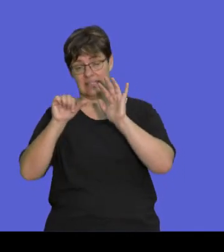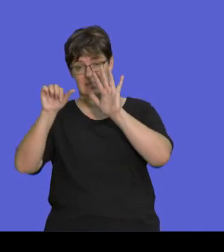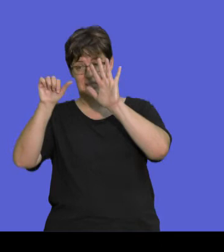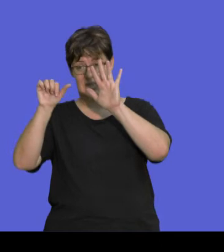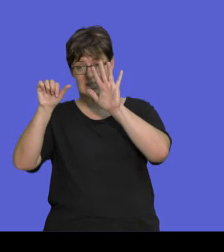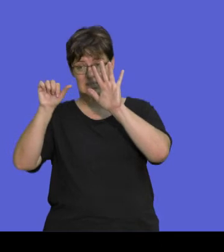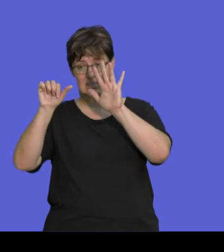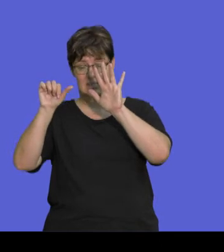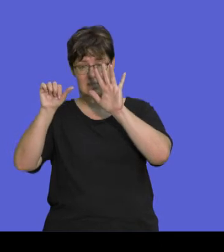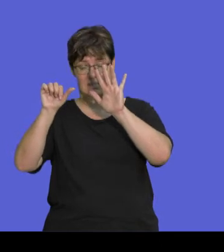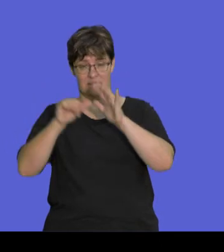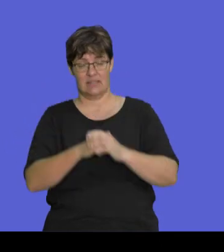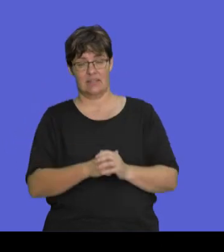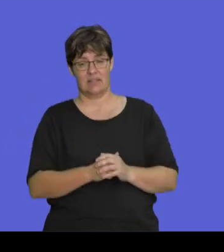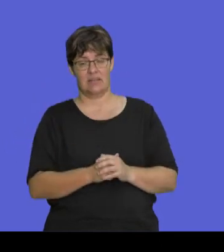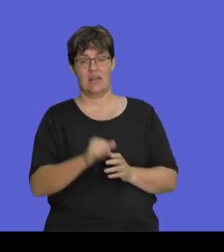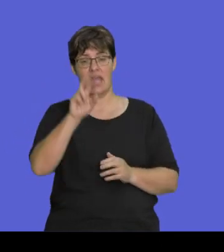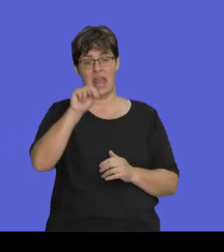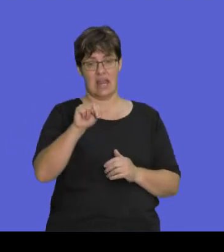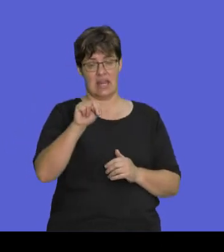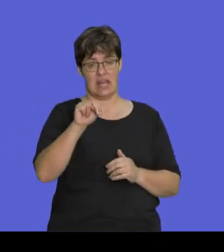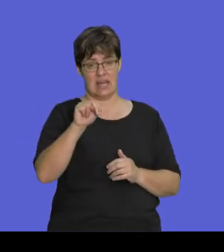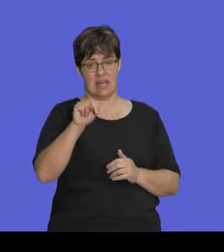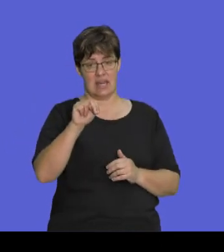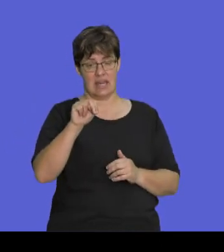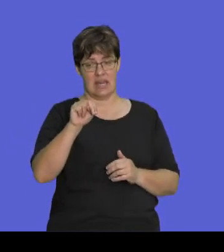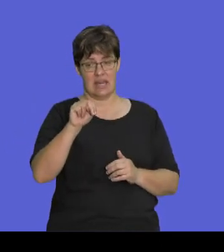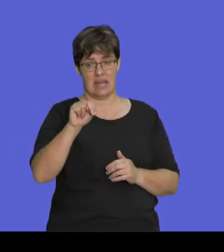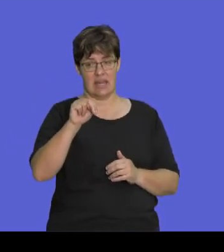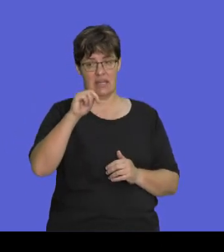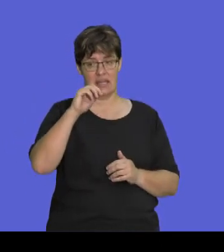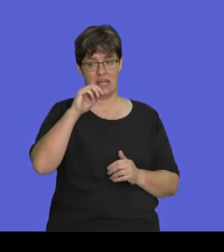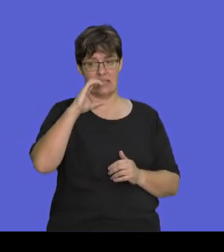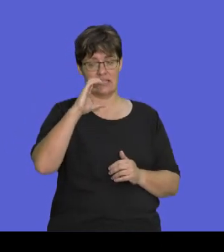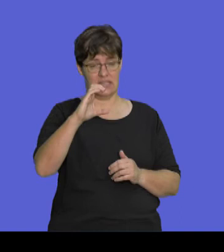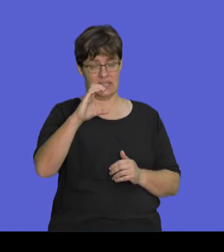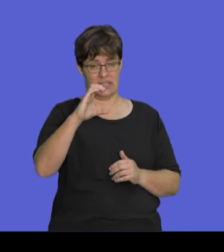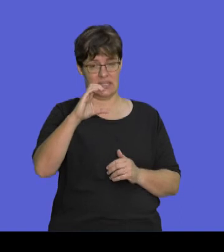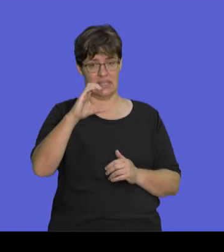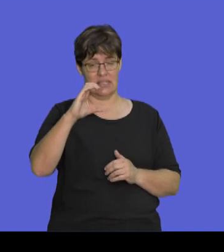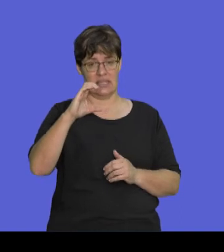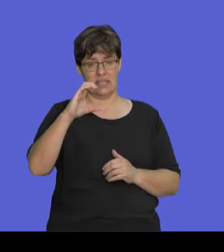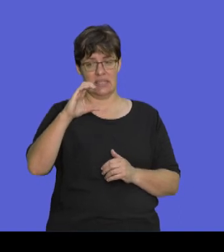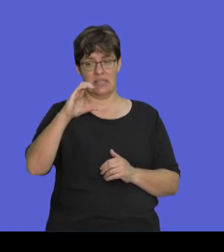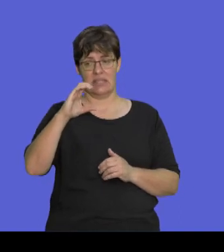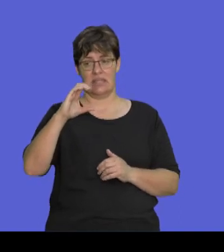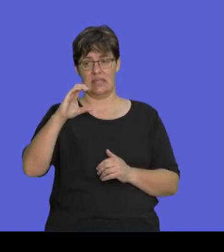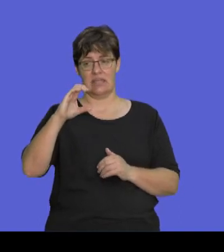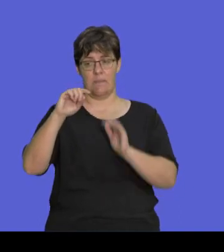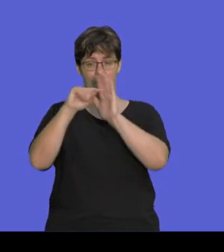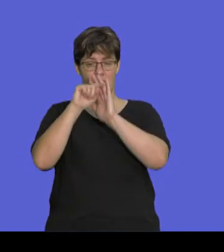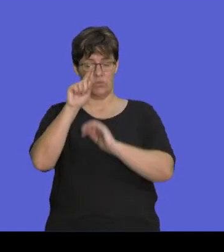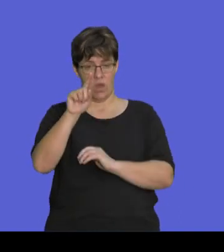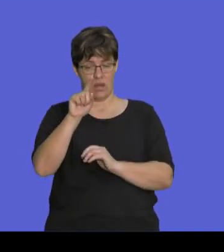5, 6, exponent 6, right? Newtons per coulomb, ne?